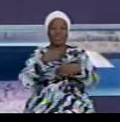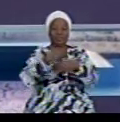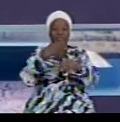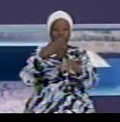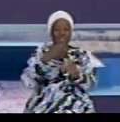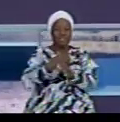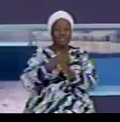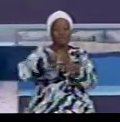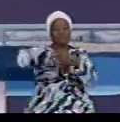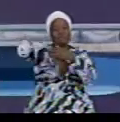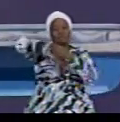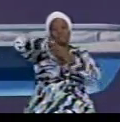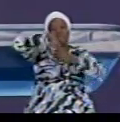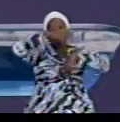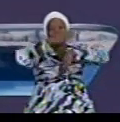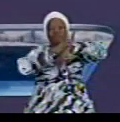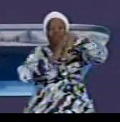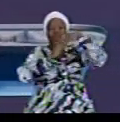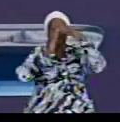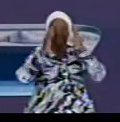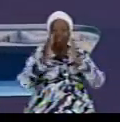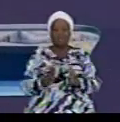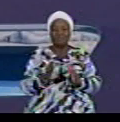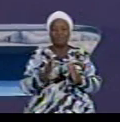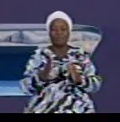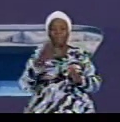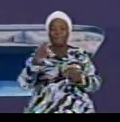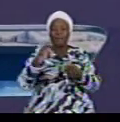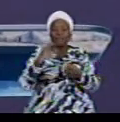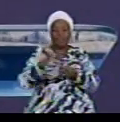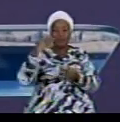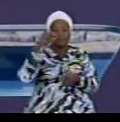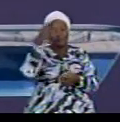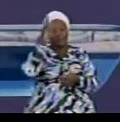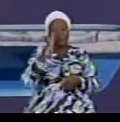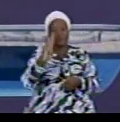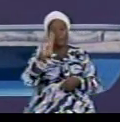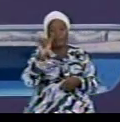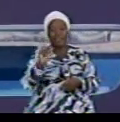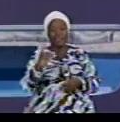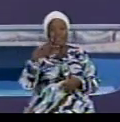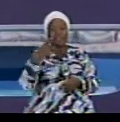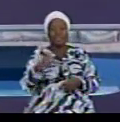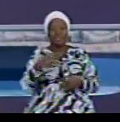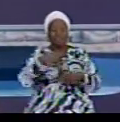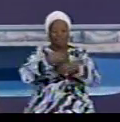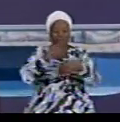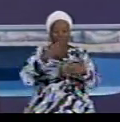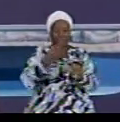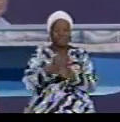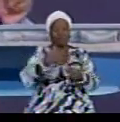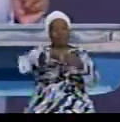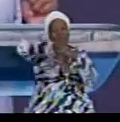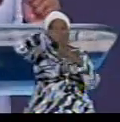creative comforter. The Spirit of God by the creative comforter. Actually,